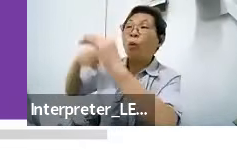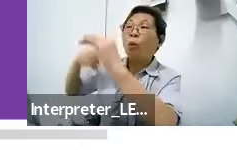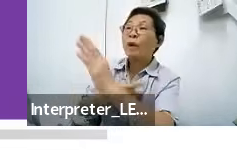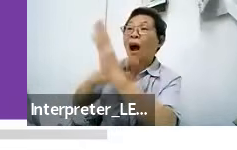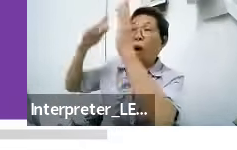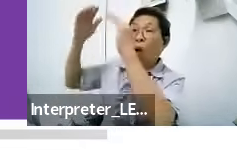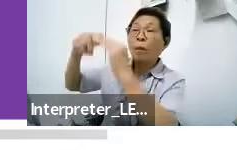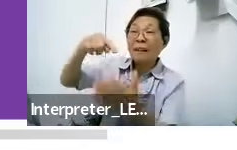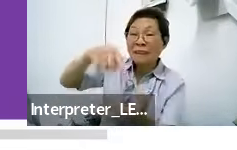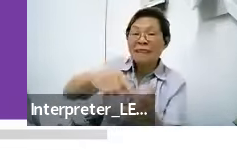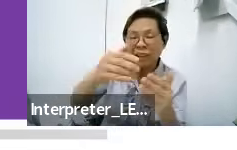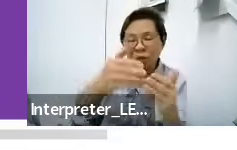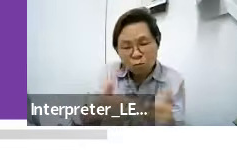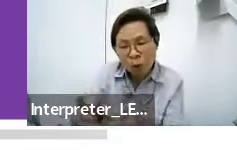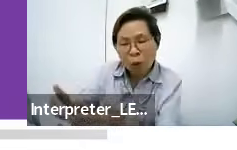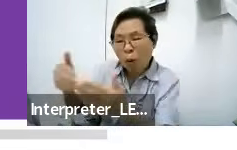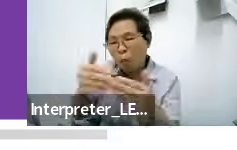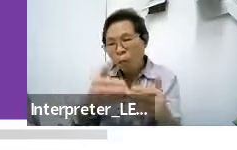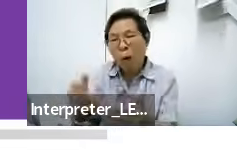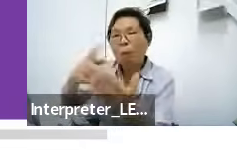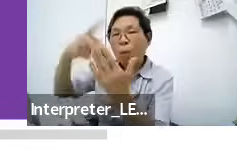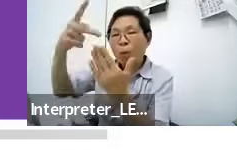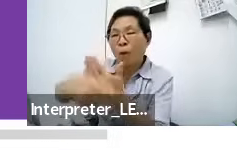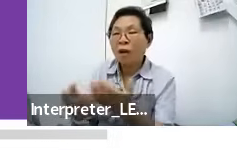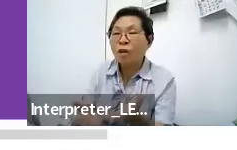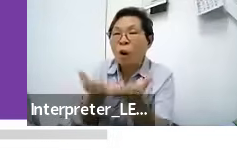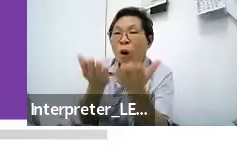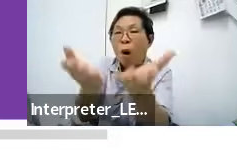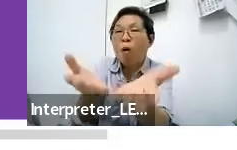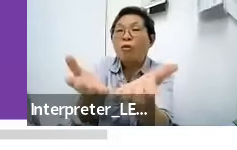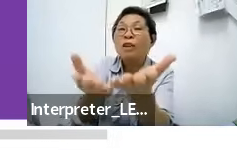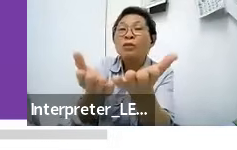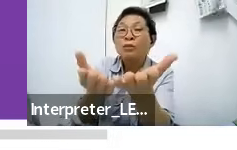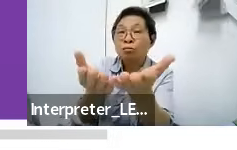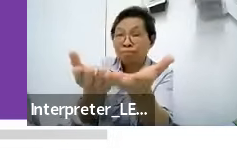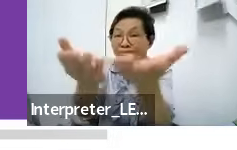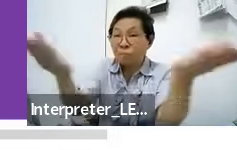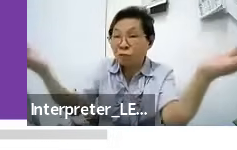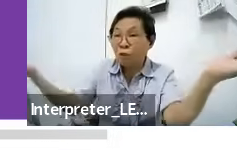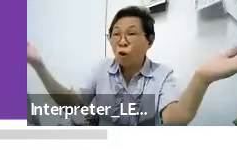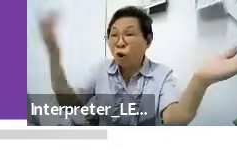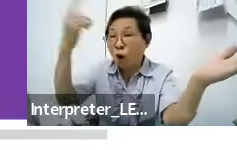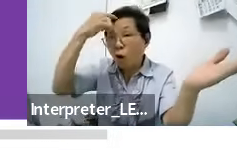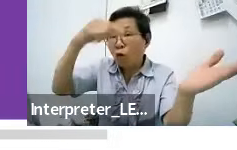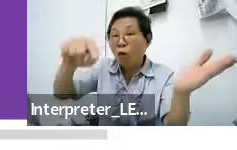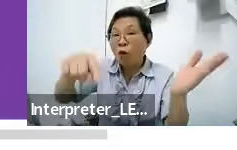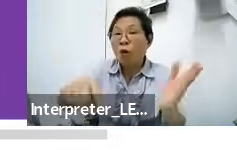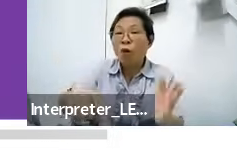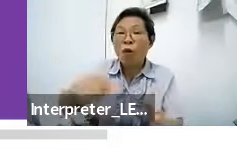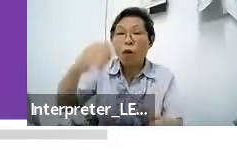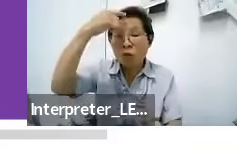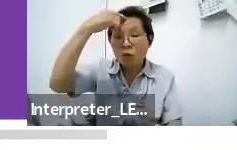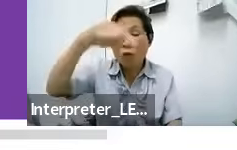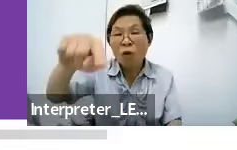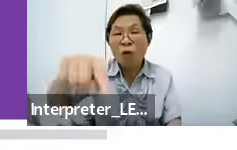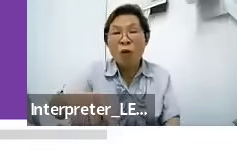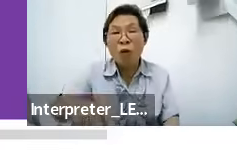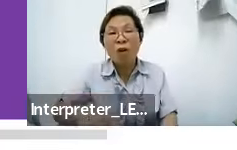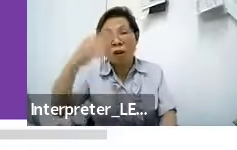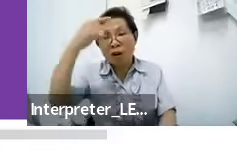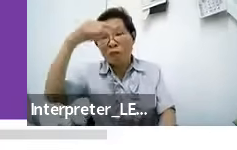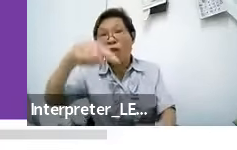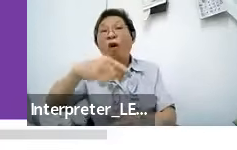could be a continual program that we offer to the publics for skills dissemination and also for